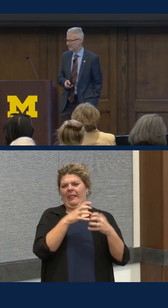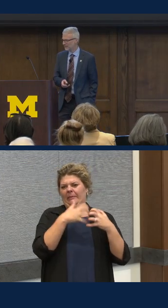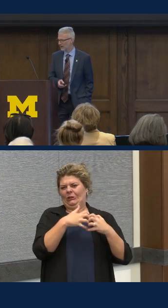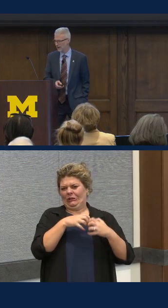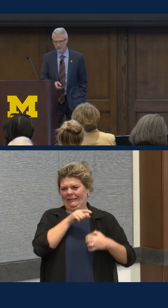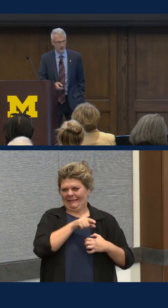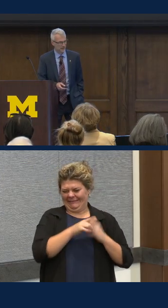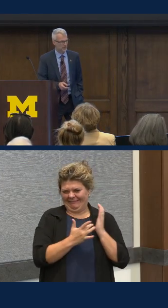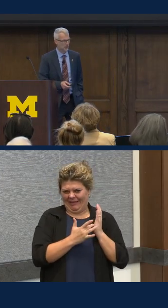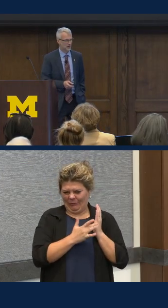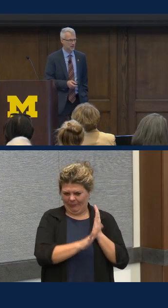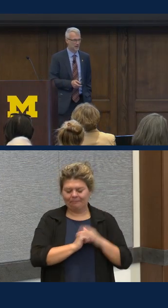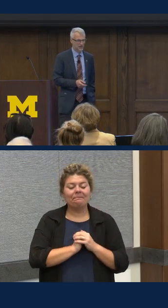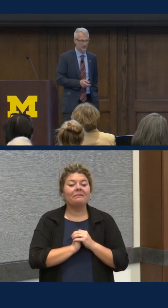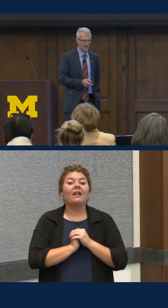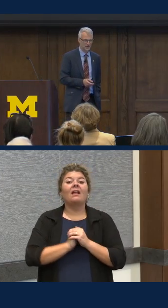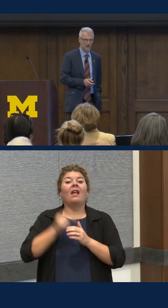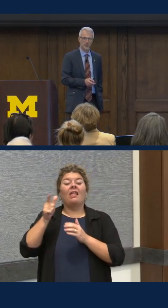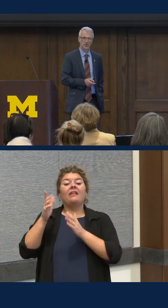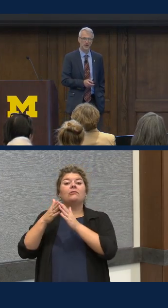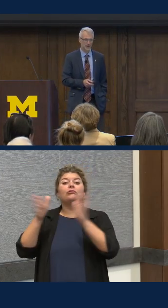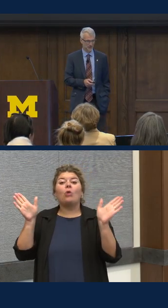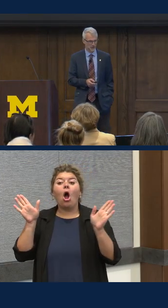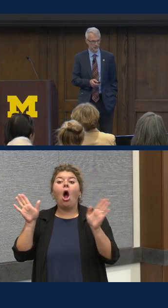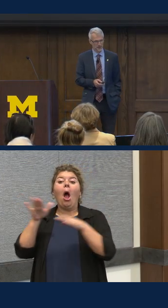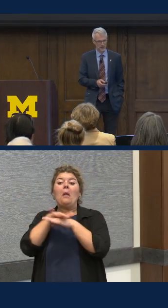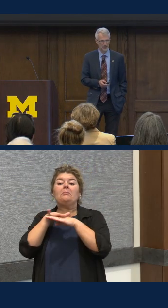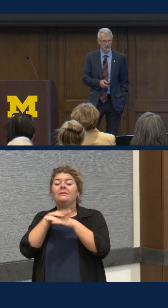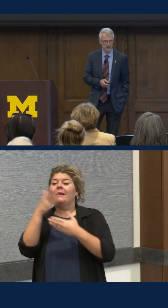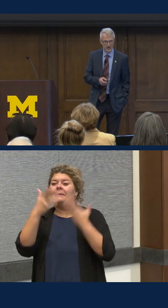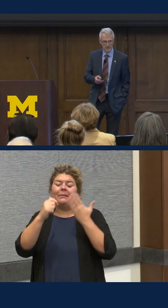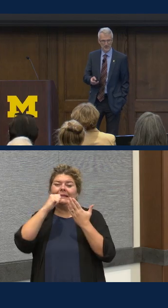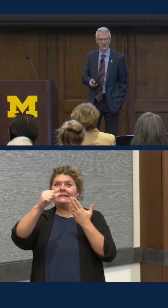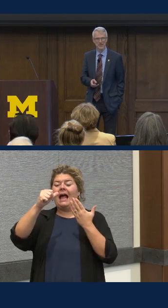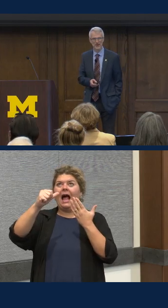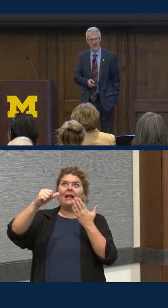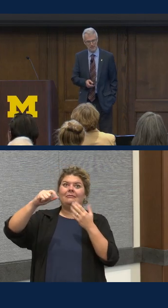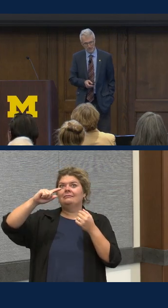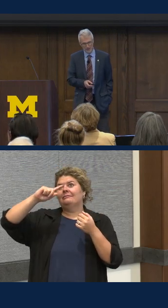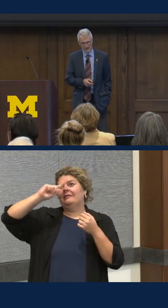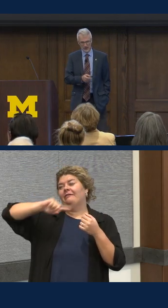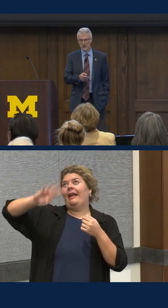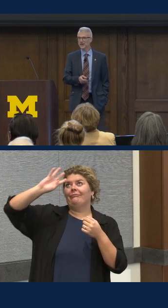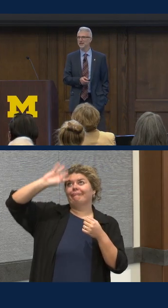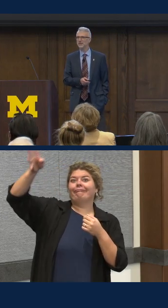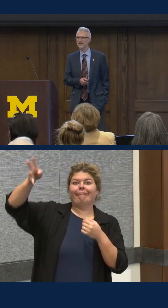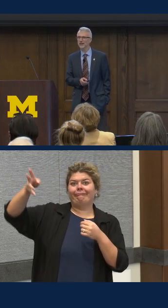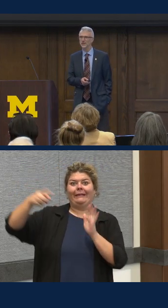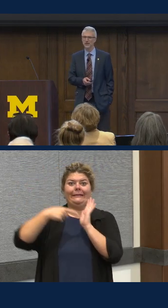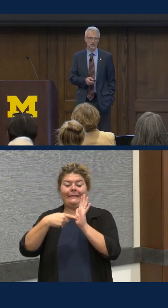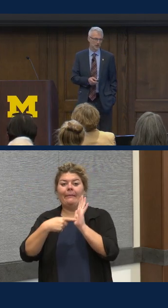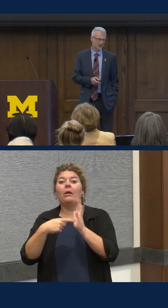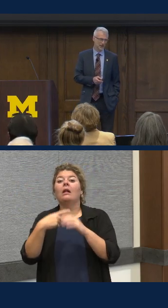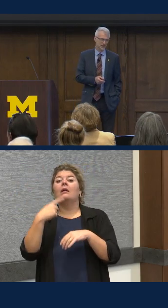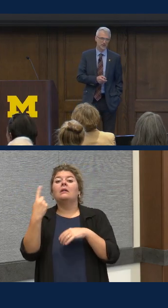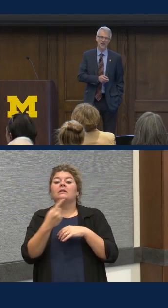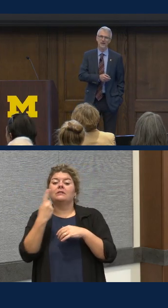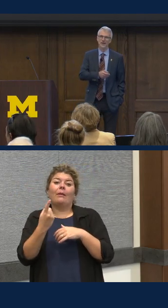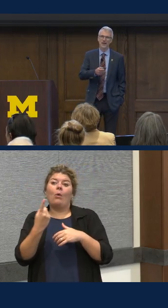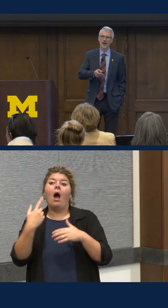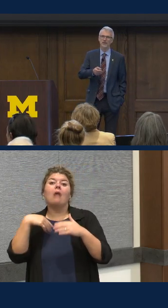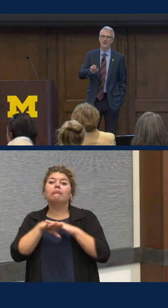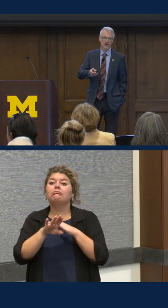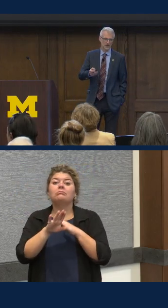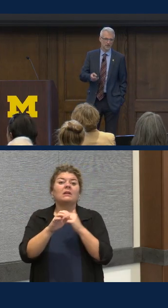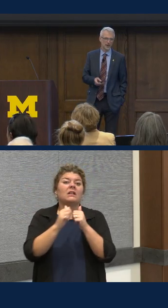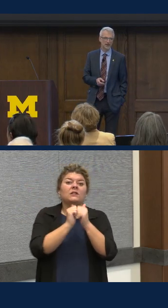to talk about this broader context in a maybe not so hypothetical example of somebody injuring themselves in a sports activity and